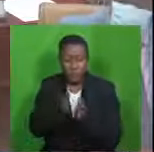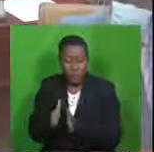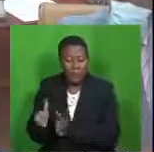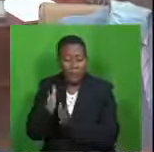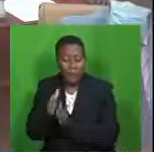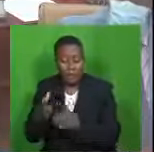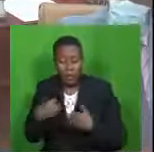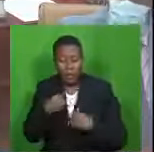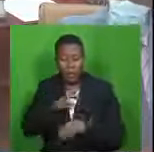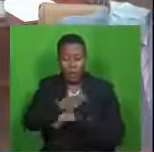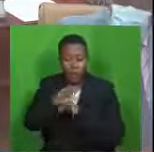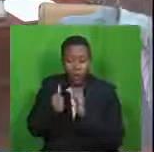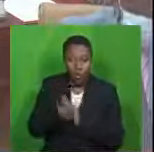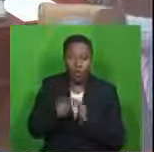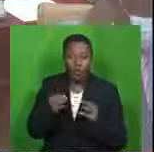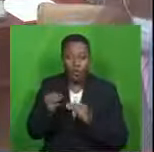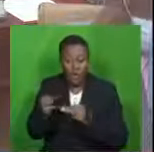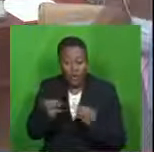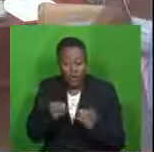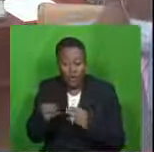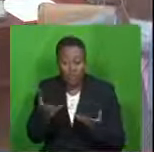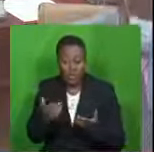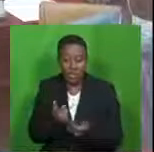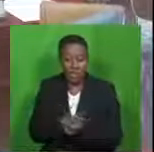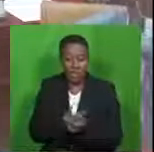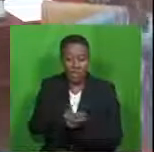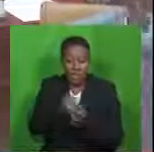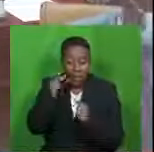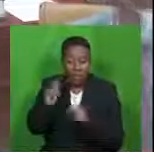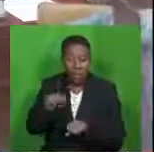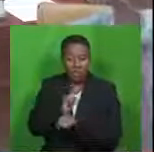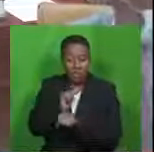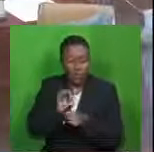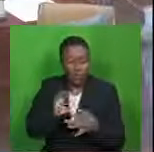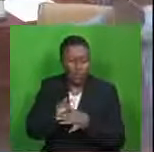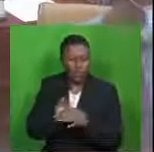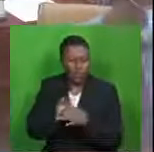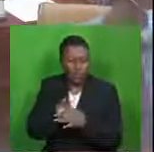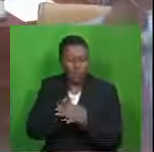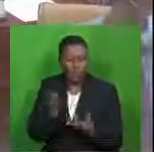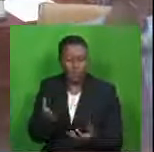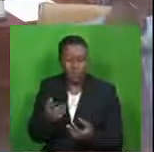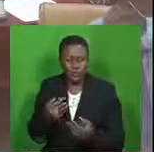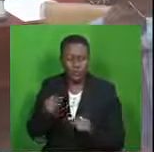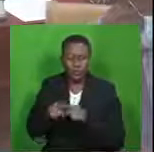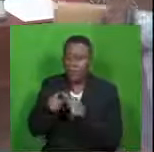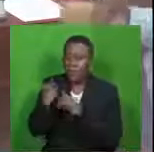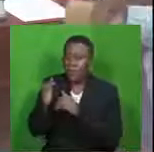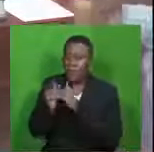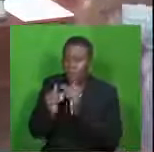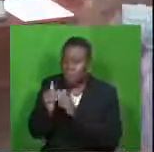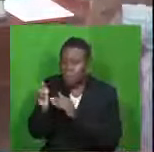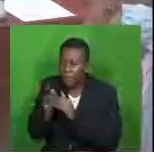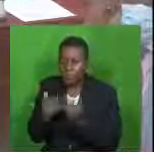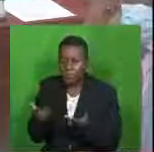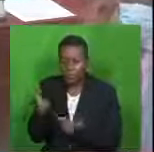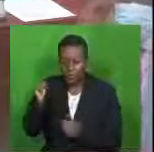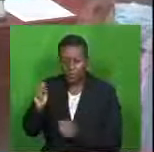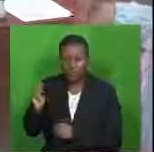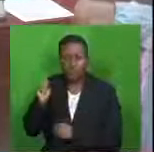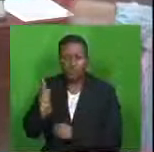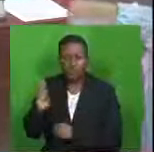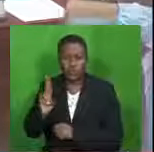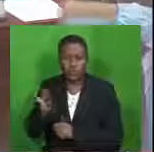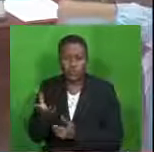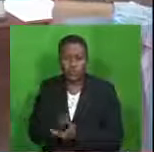matters Corporate Ghana should be able to work with you in order that they can build it and then lease it out. Mr.